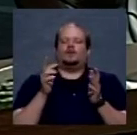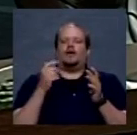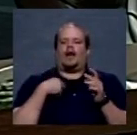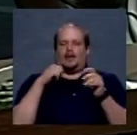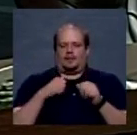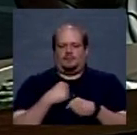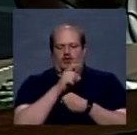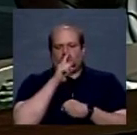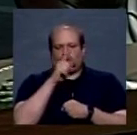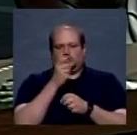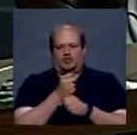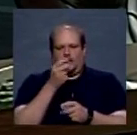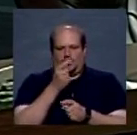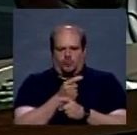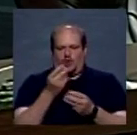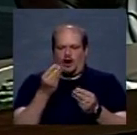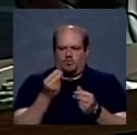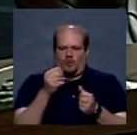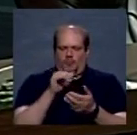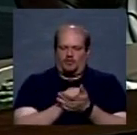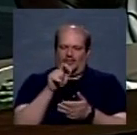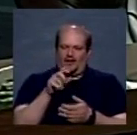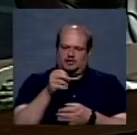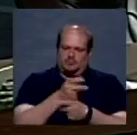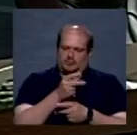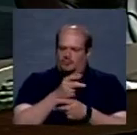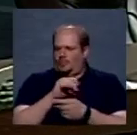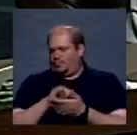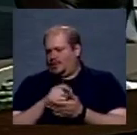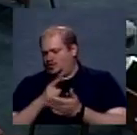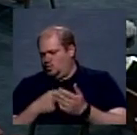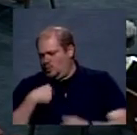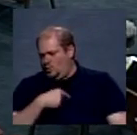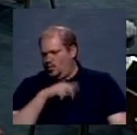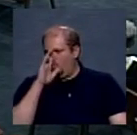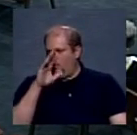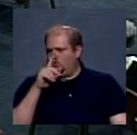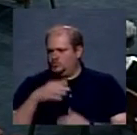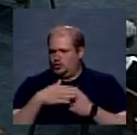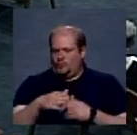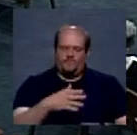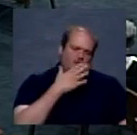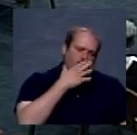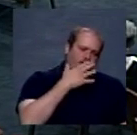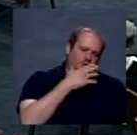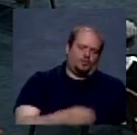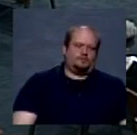and get the property that needs to be done. And that's what we're going to do going forward. Thank you.